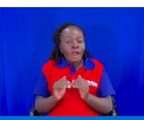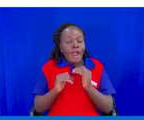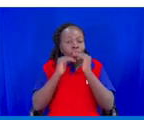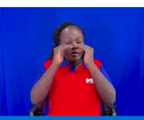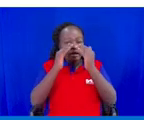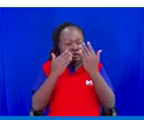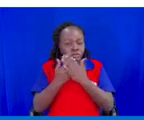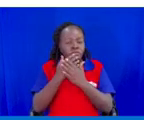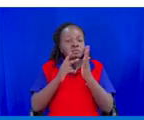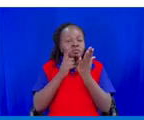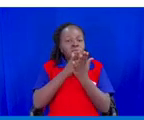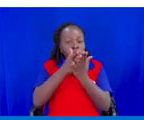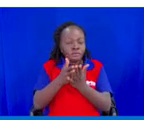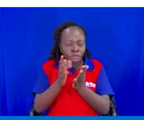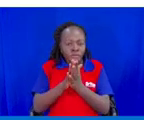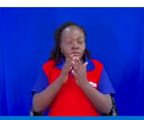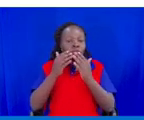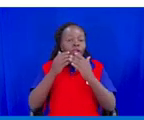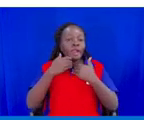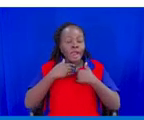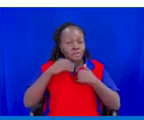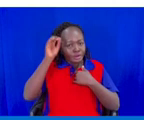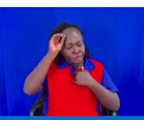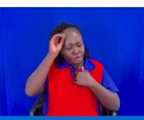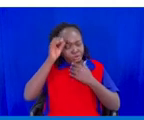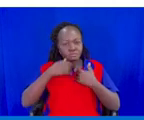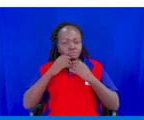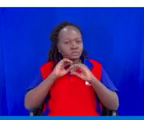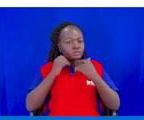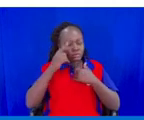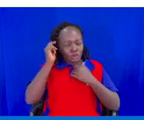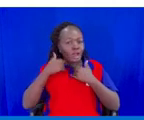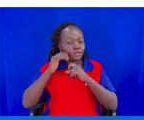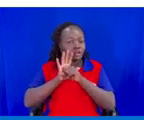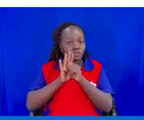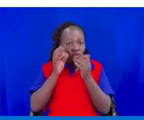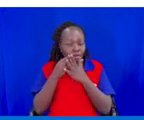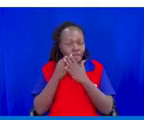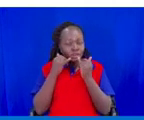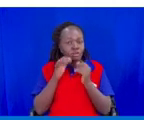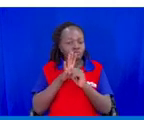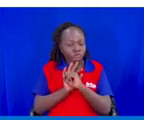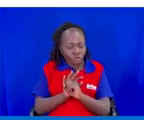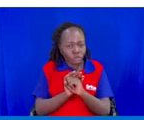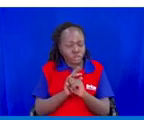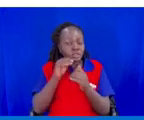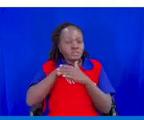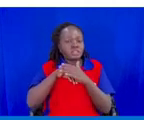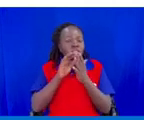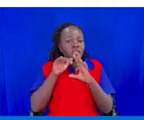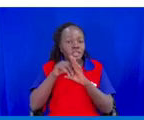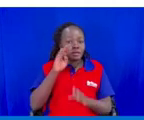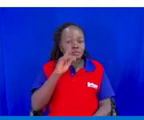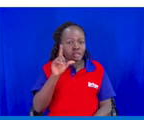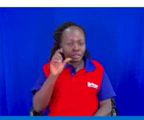much cash, and the options they've got are very limited. So they're forced to invest now in treasury bills, treasury bonds, and that has seen